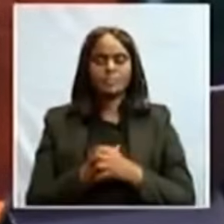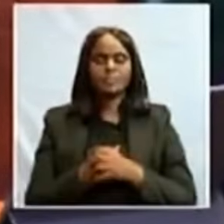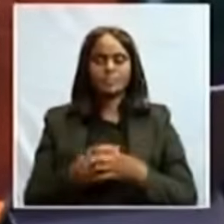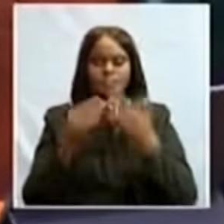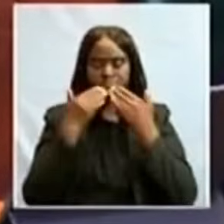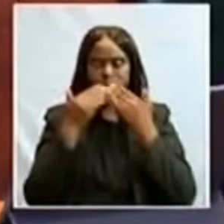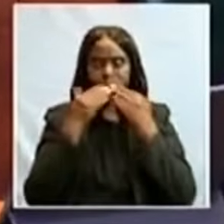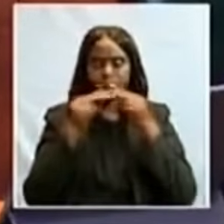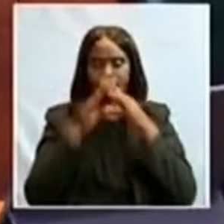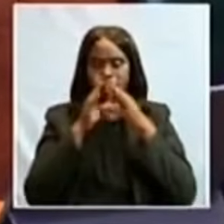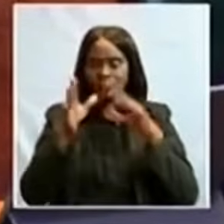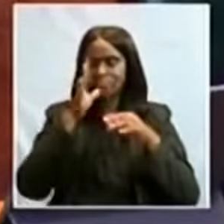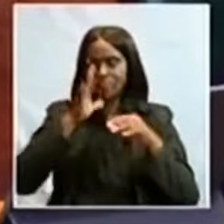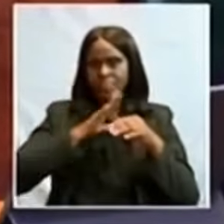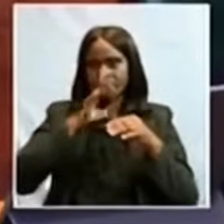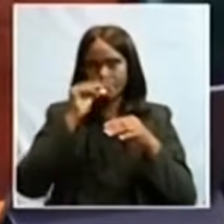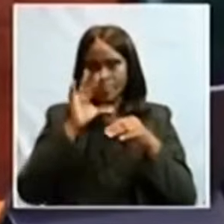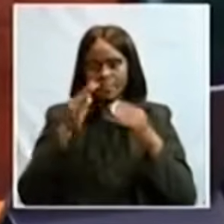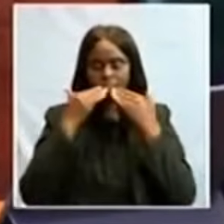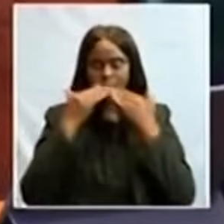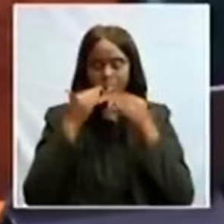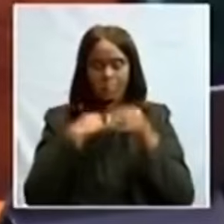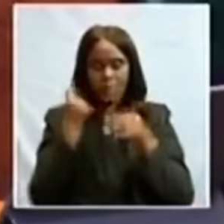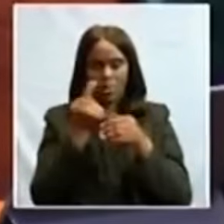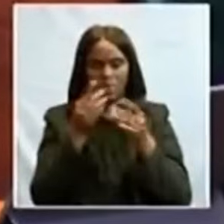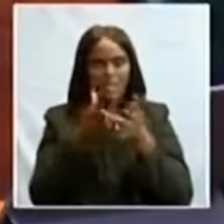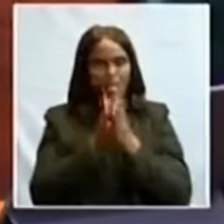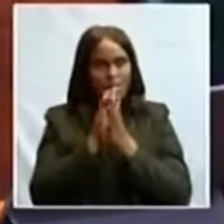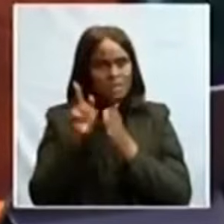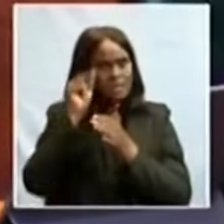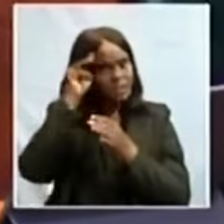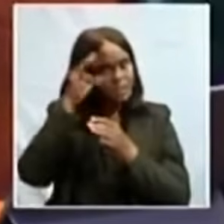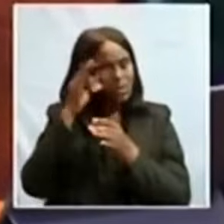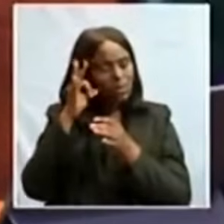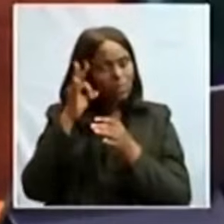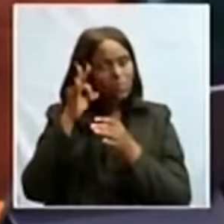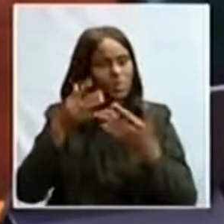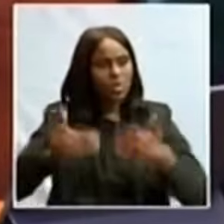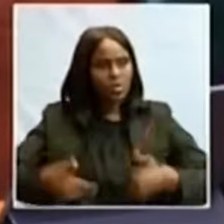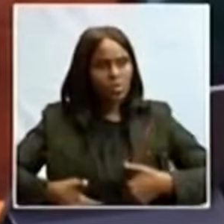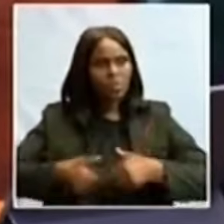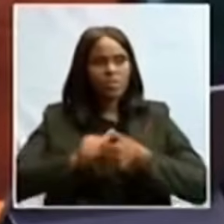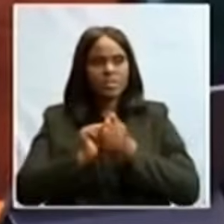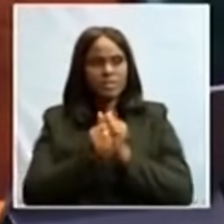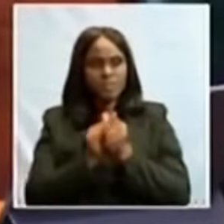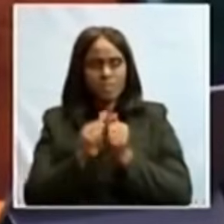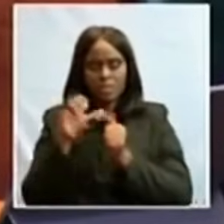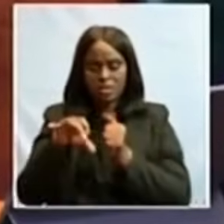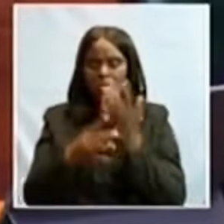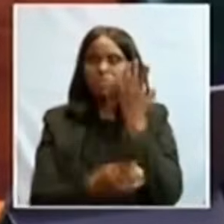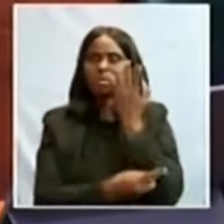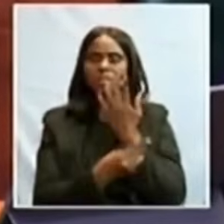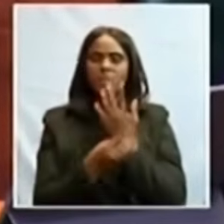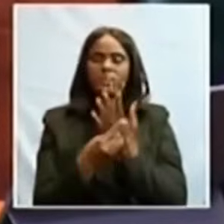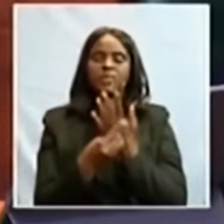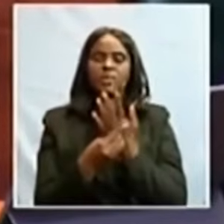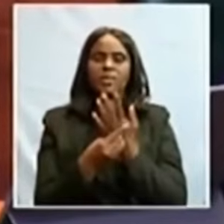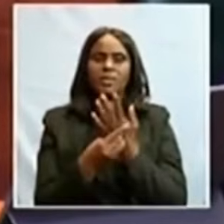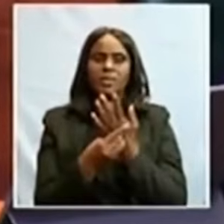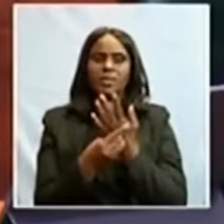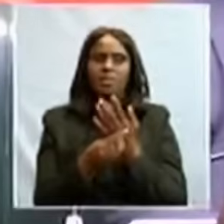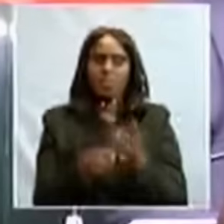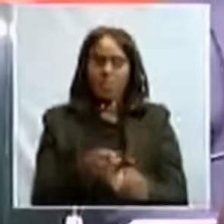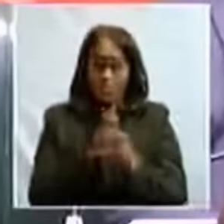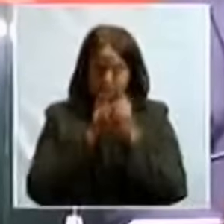Thank you so much, Madam Speaker. I just want to ask the Minister of Youth, Sport and Child Development that,